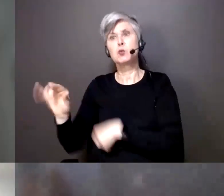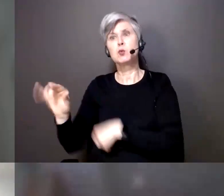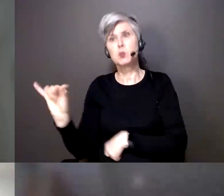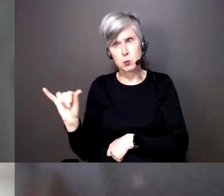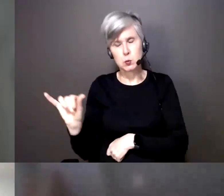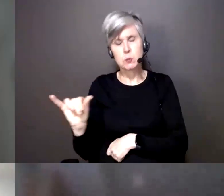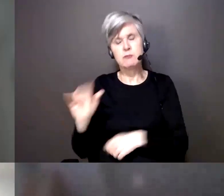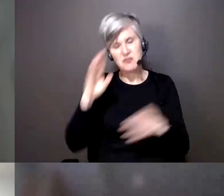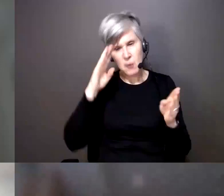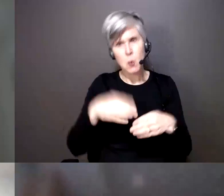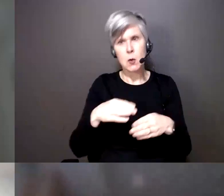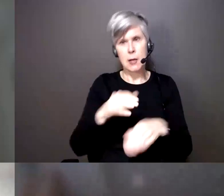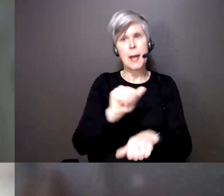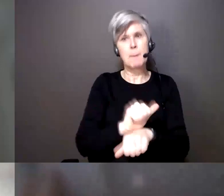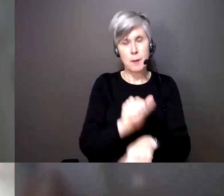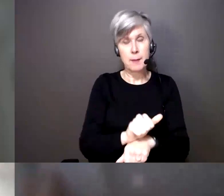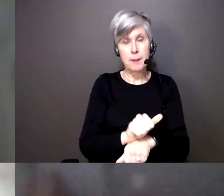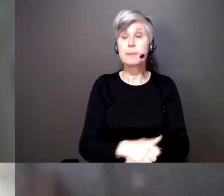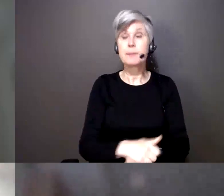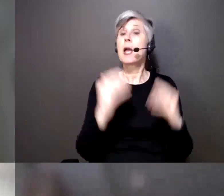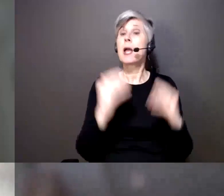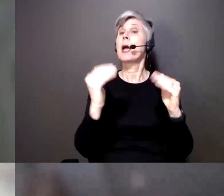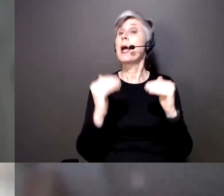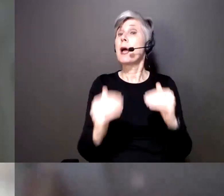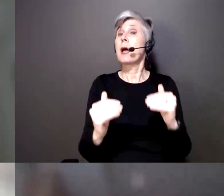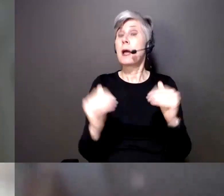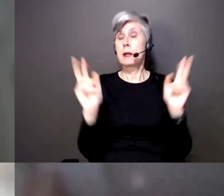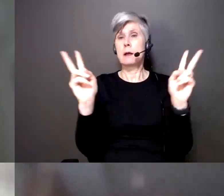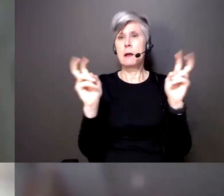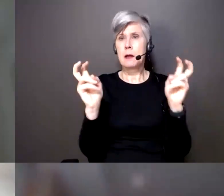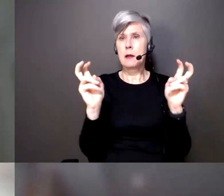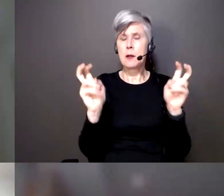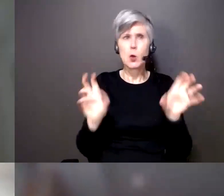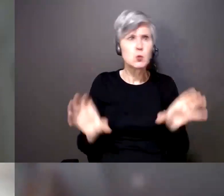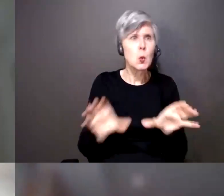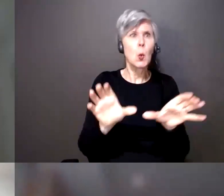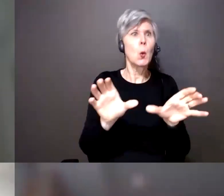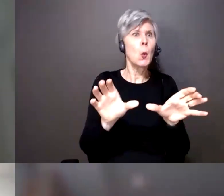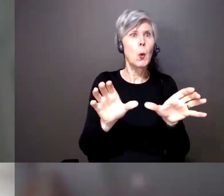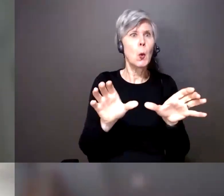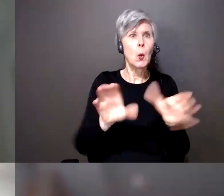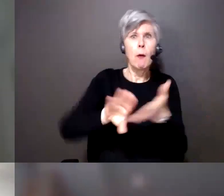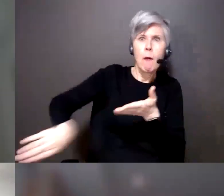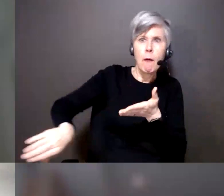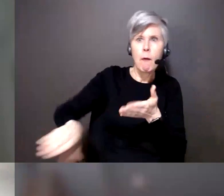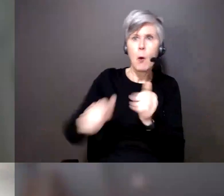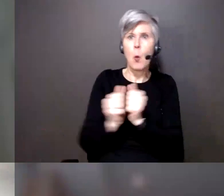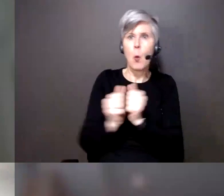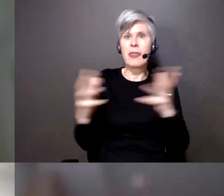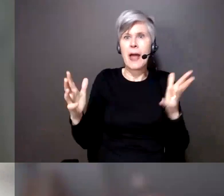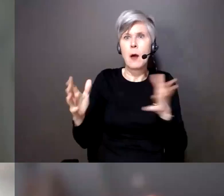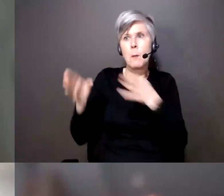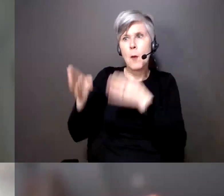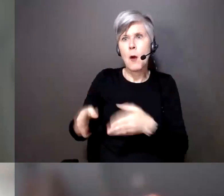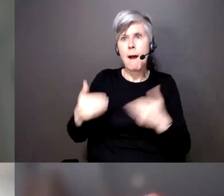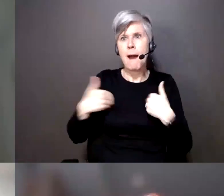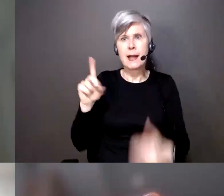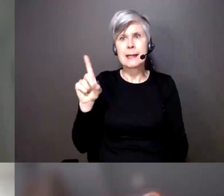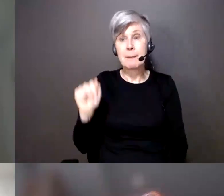is nothing without us. So, nothing without us is an important principle that recognizes that people